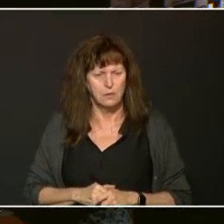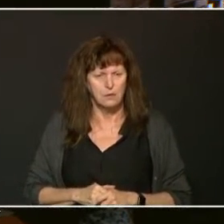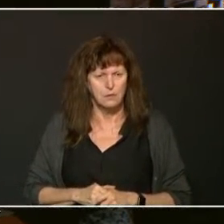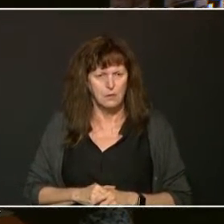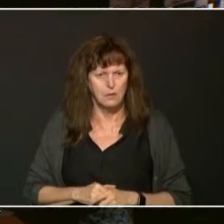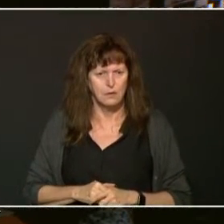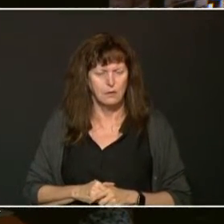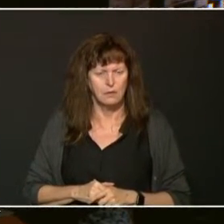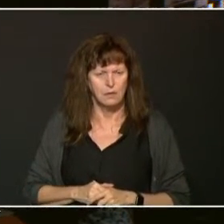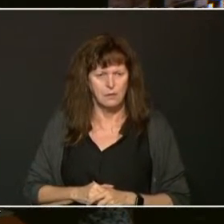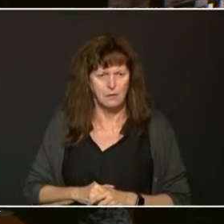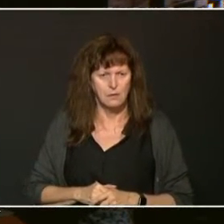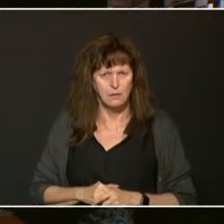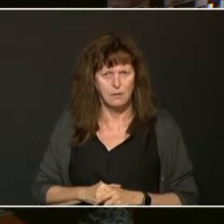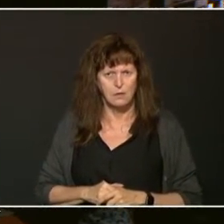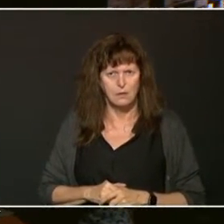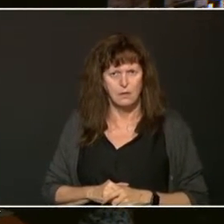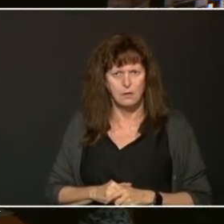Yes, I can.